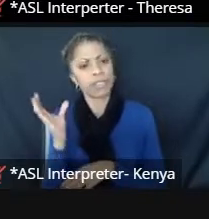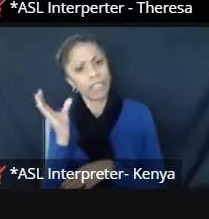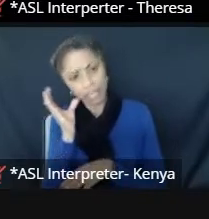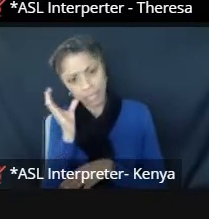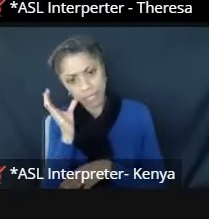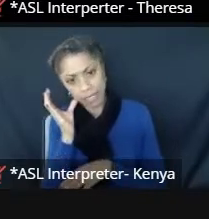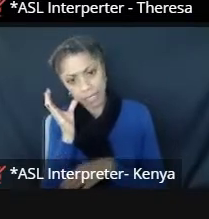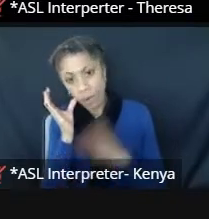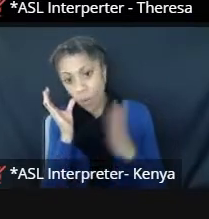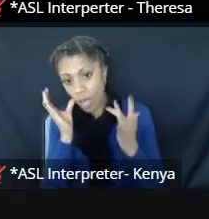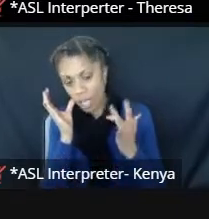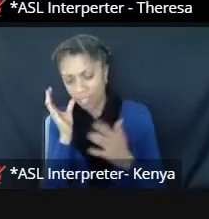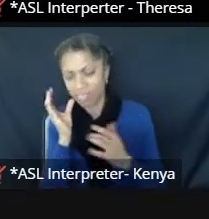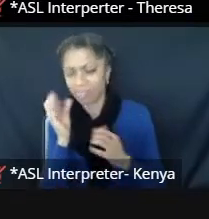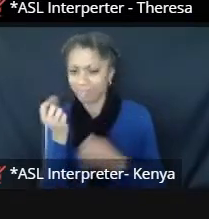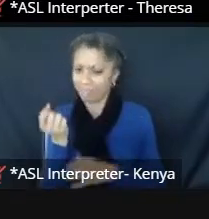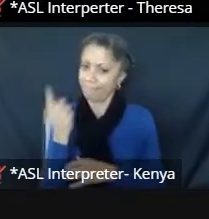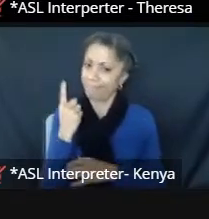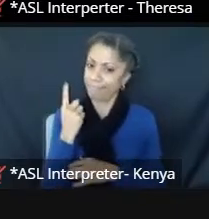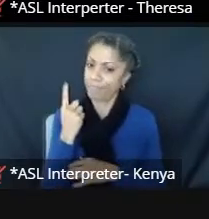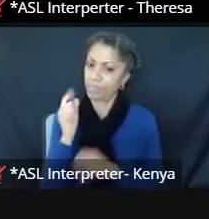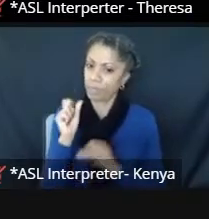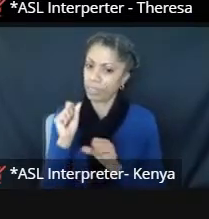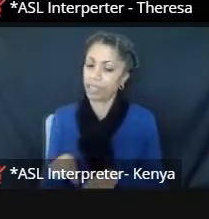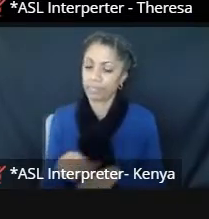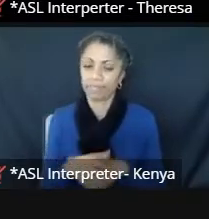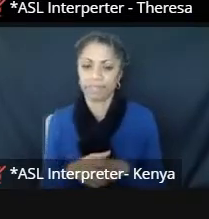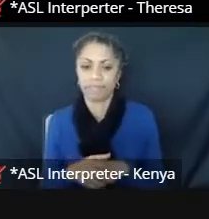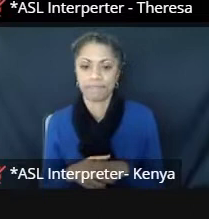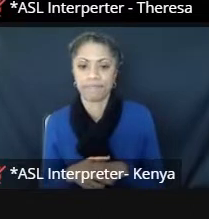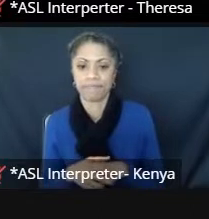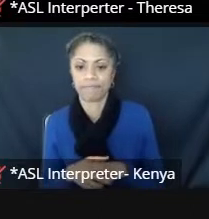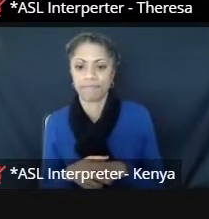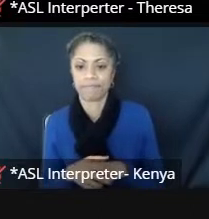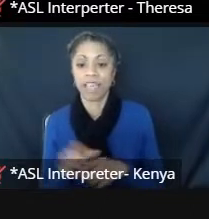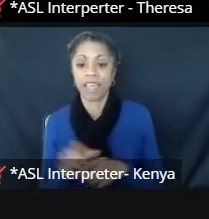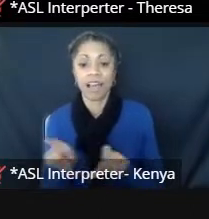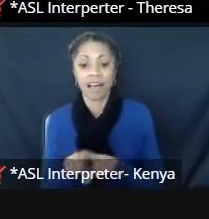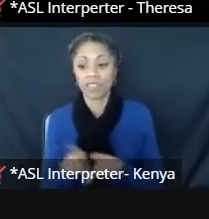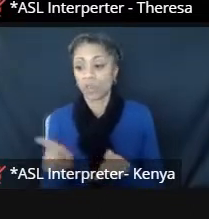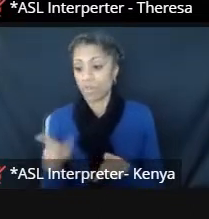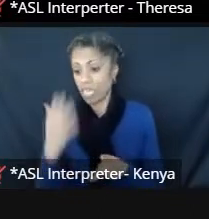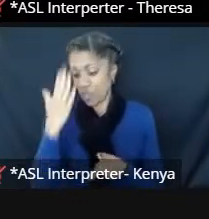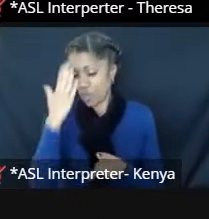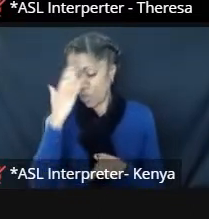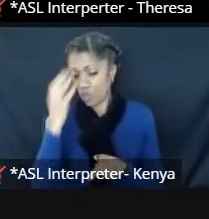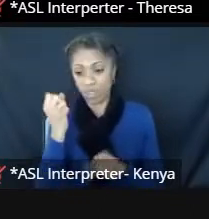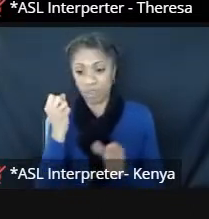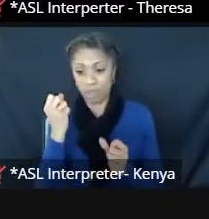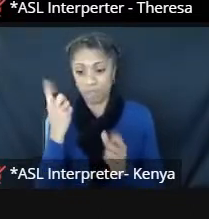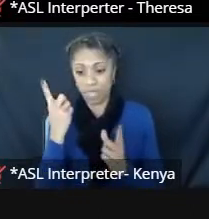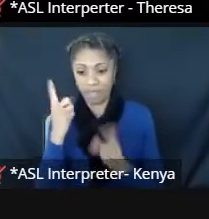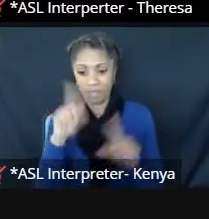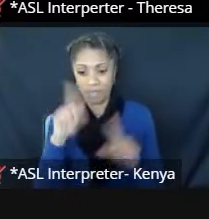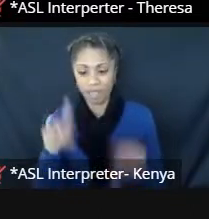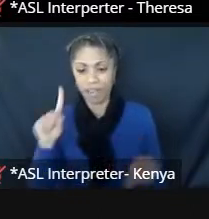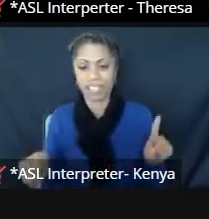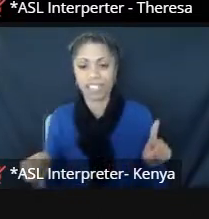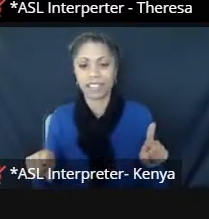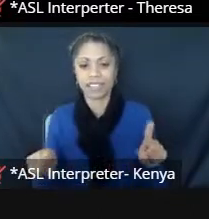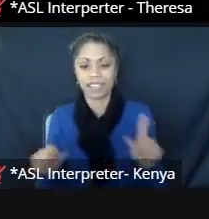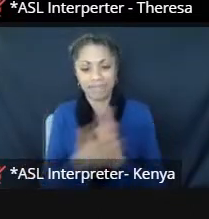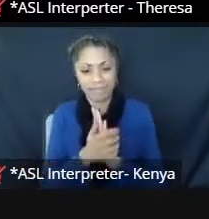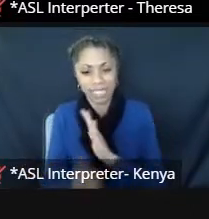are experiencing in all of this work. And we also acknowledge many forms of expertise because we all bring